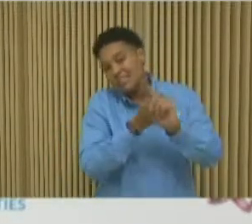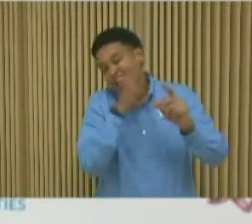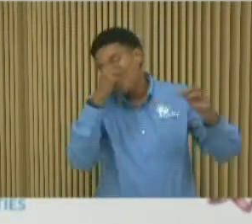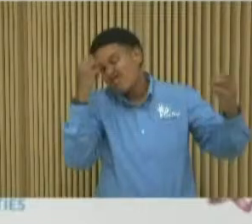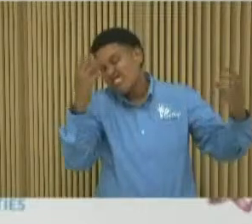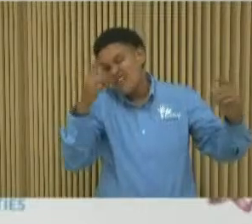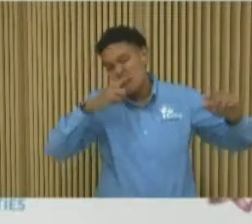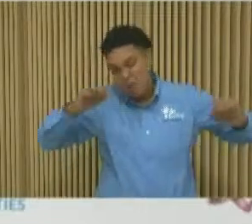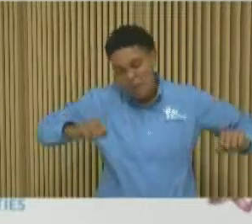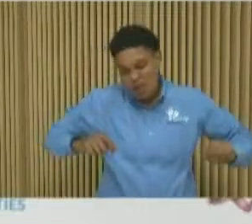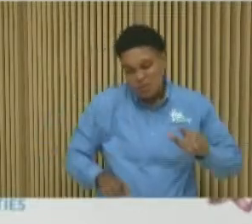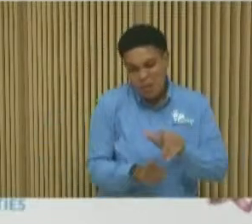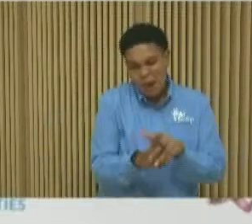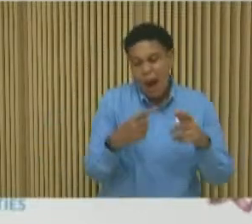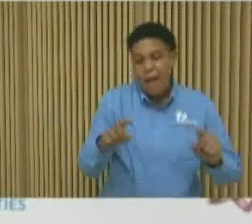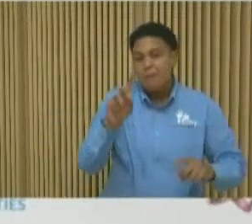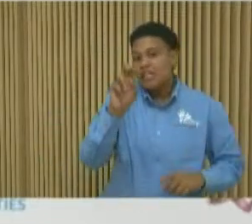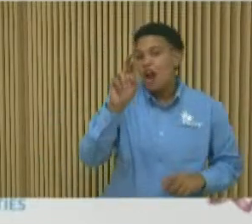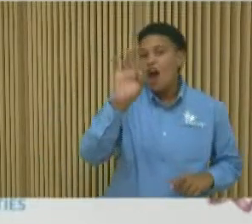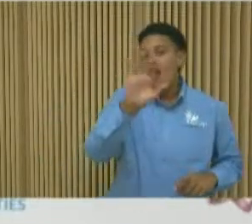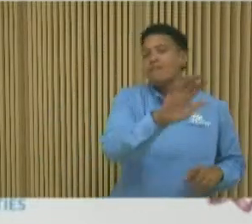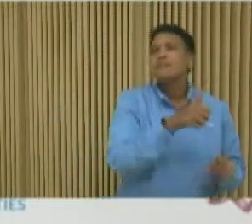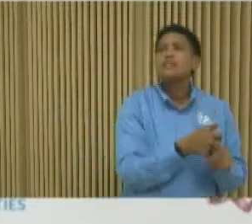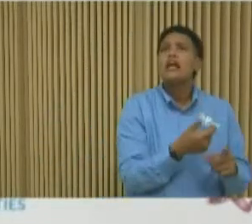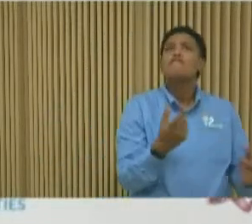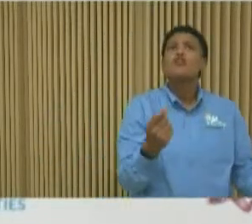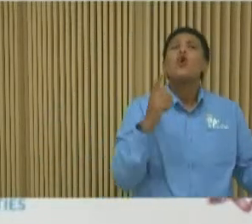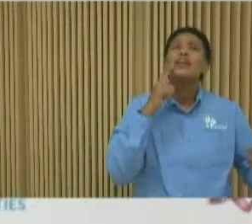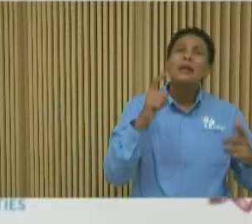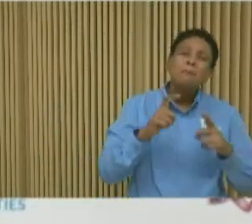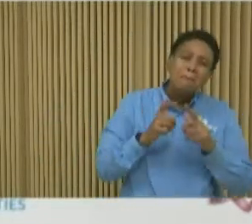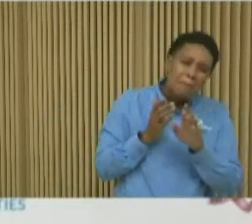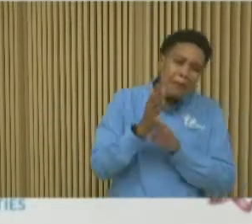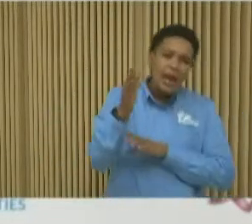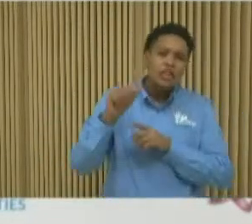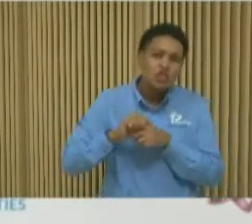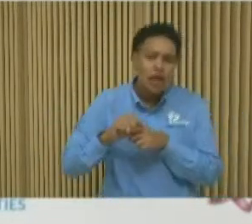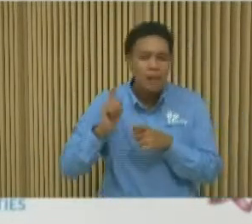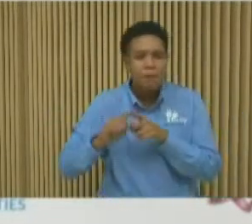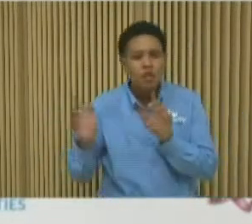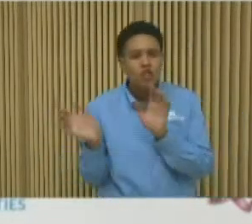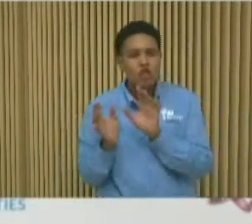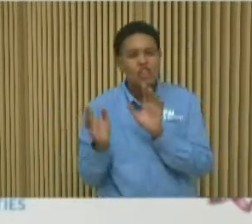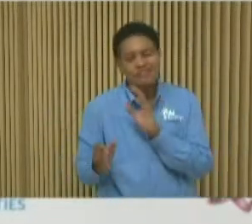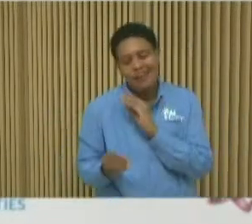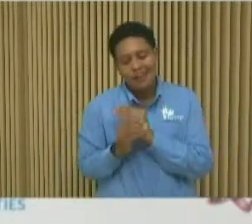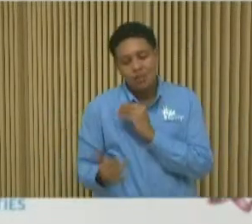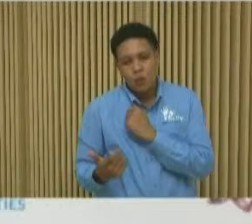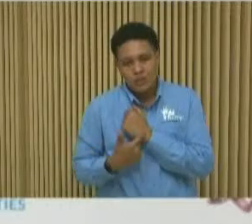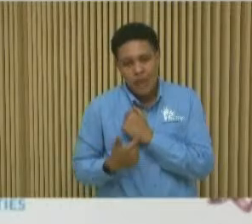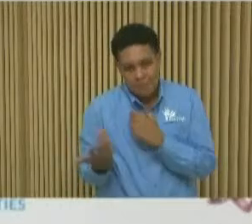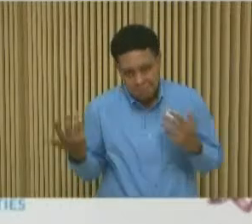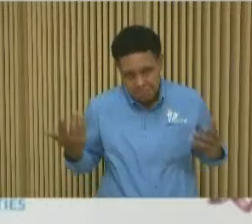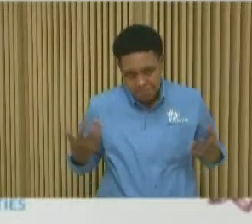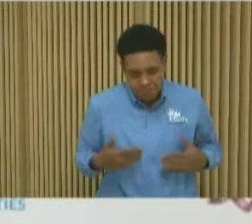several possibilities, but the DRF does the main training and certification at this time.